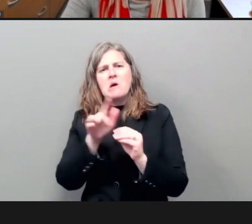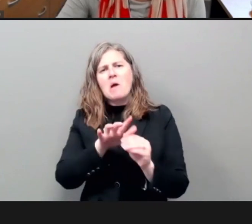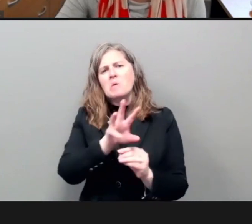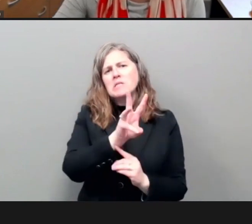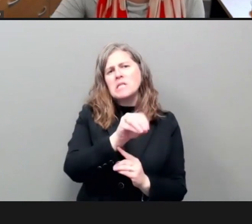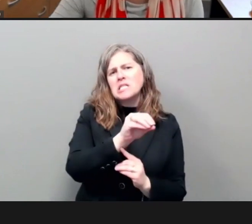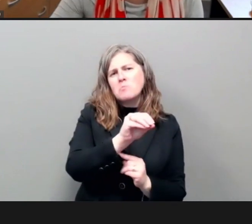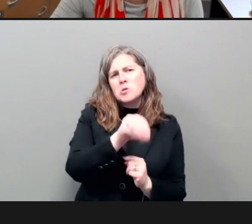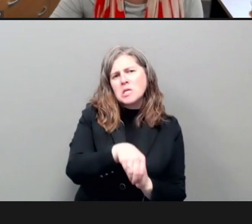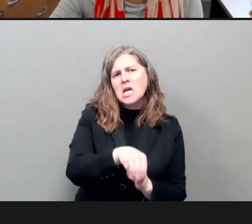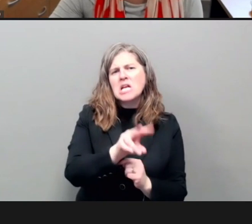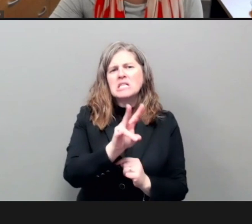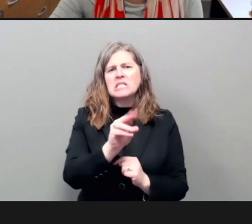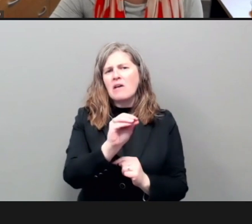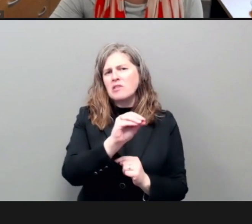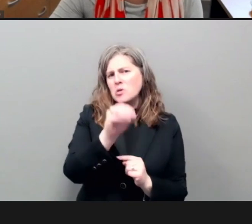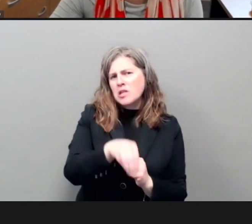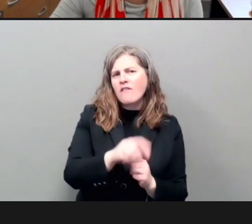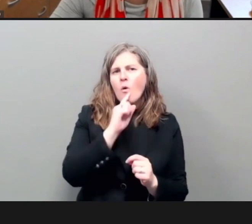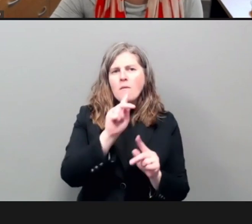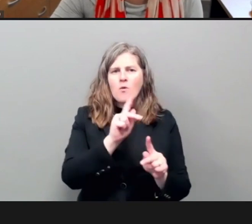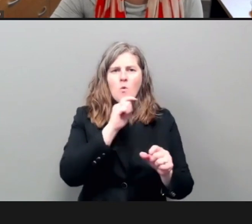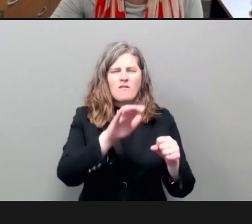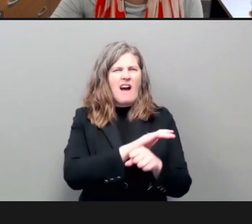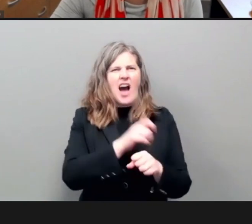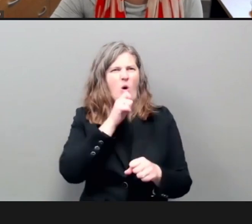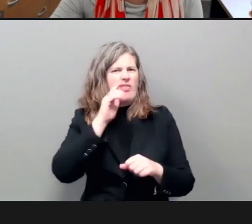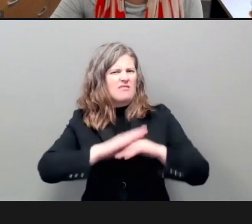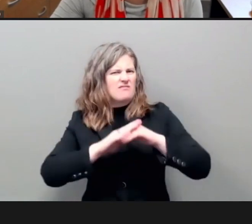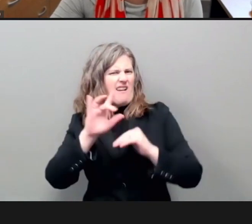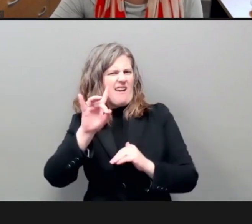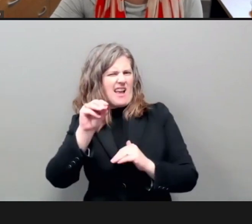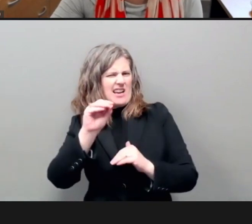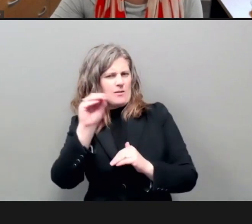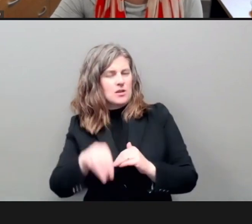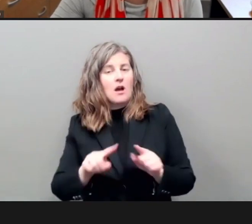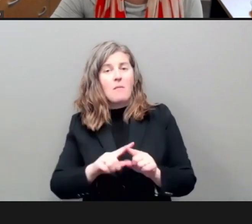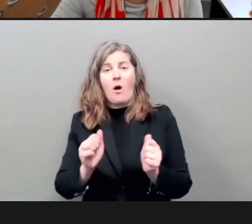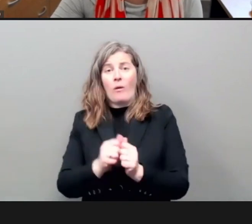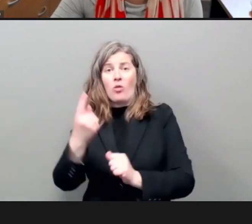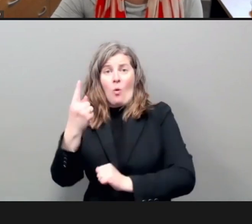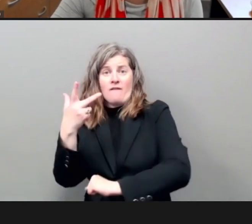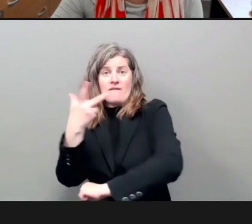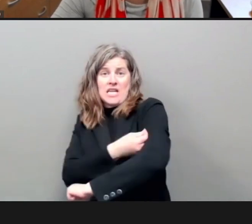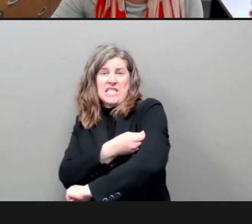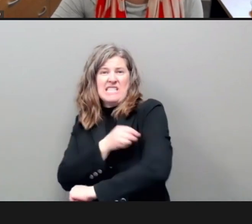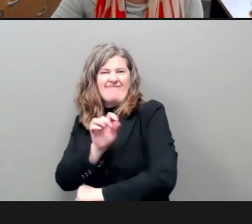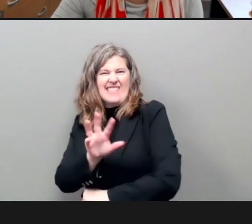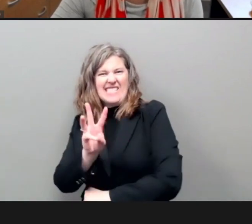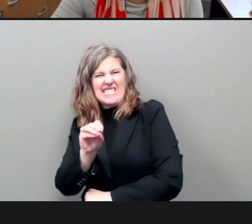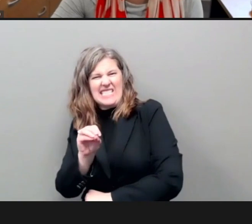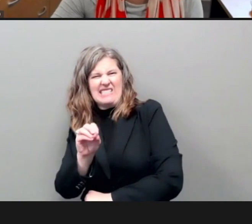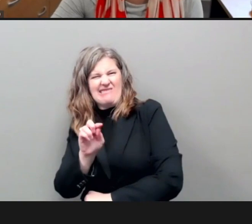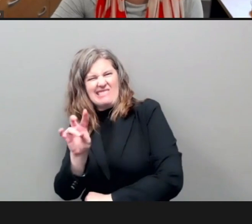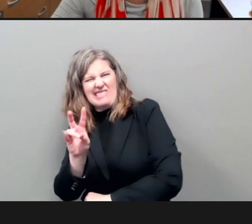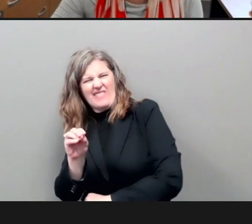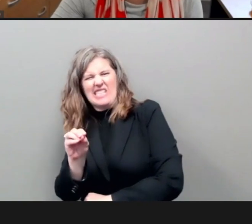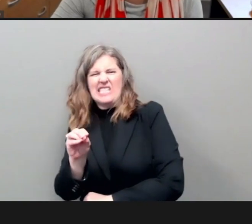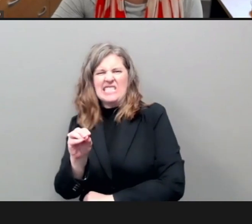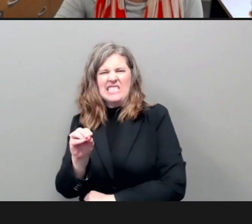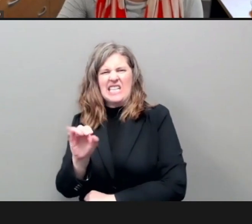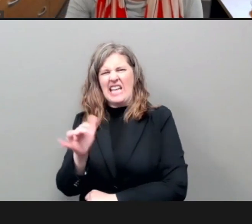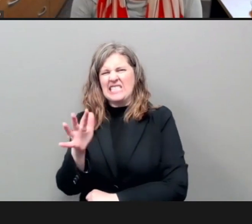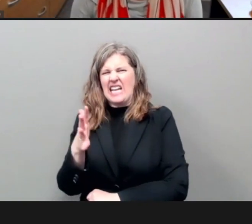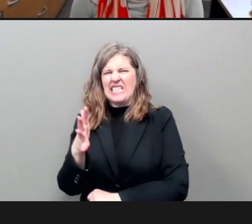60% or 70%. I don't think it's 80, but, you know, with one vaccine, you know, that's a sort